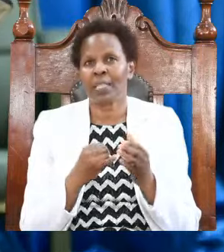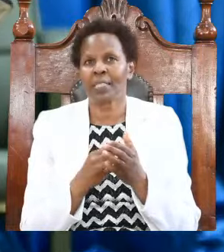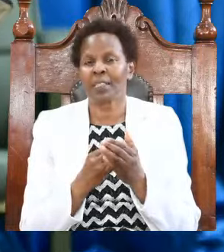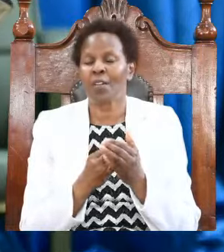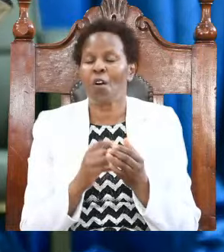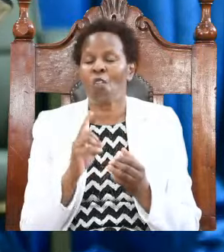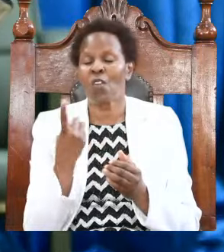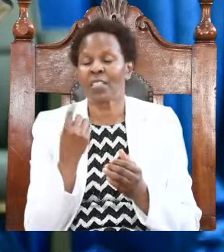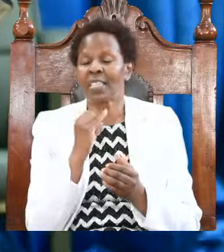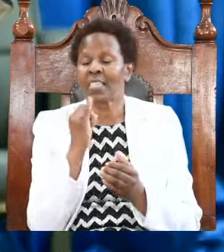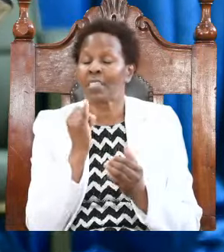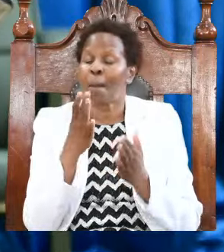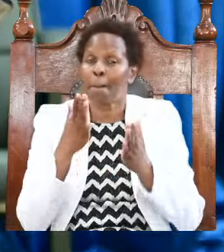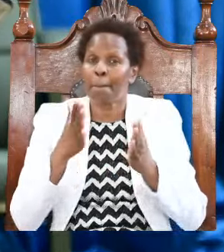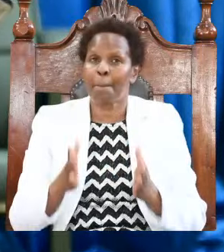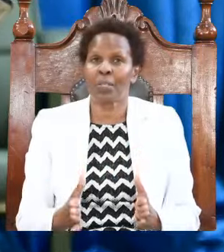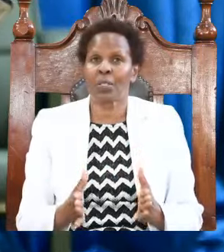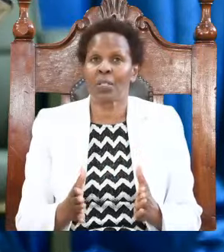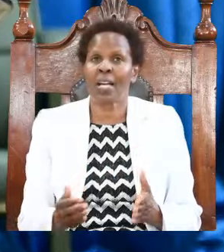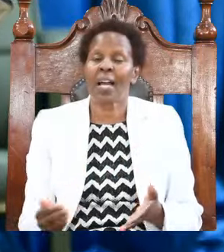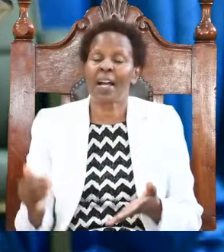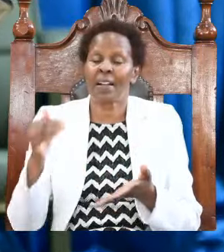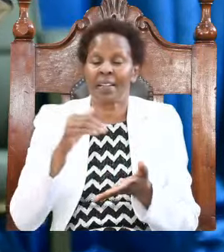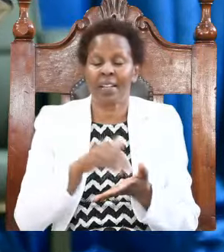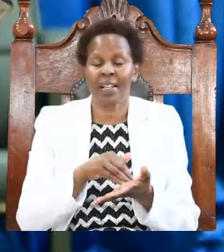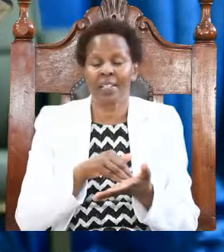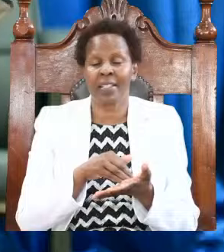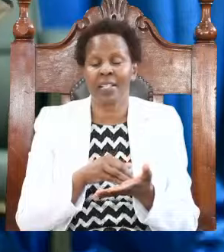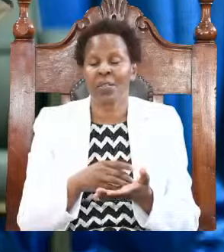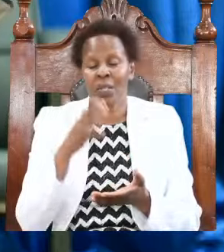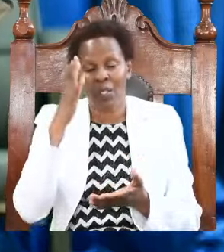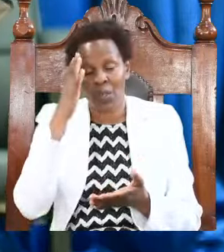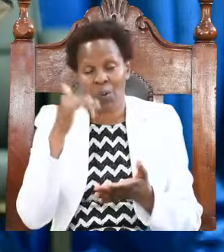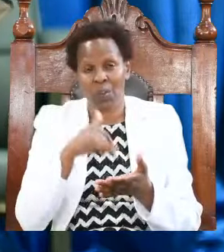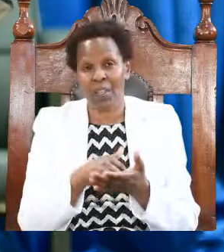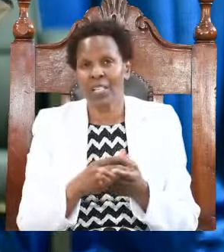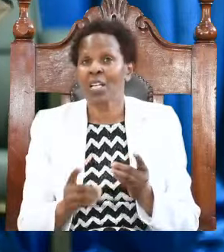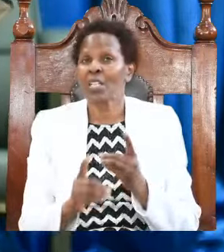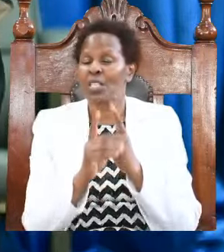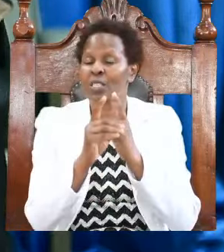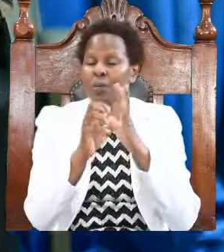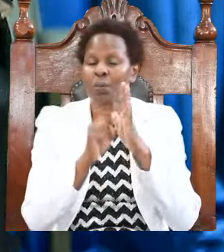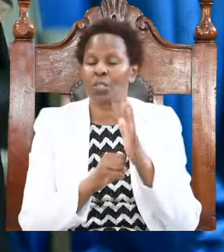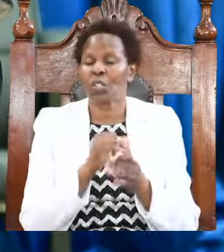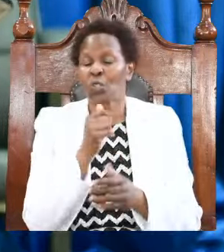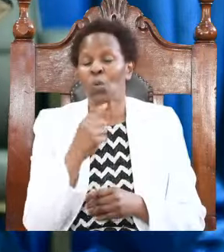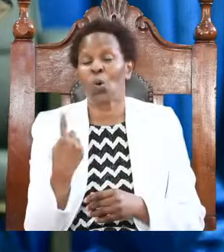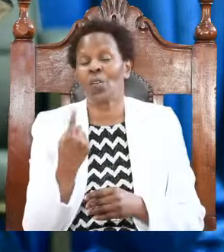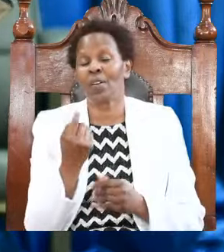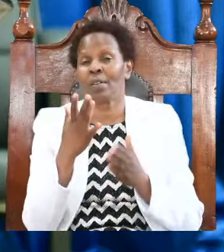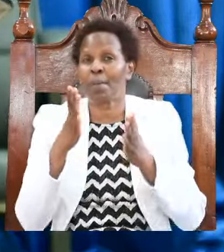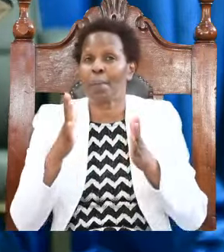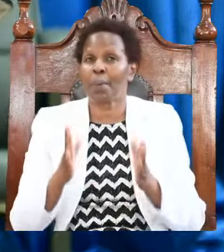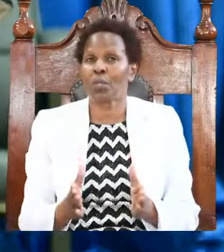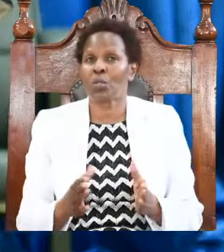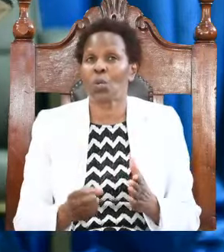personal growth. But now we are also reminded that discipleship is not only about personal growth, it's